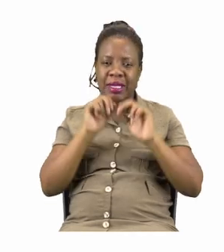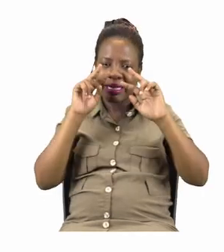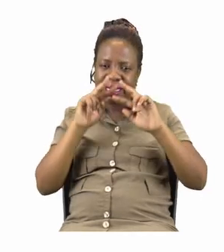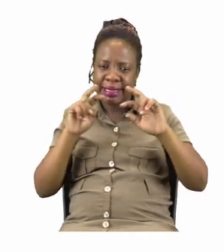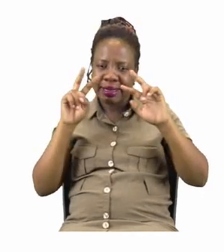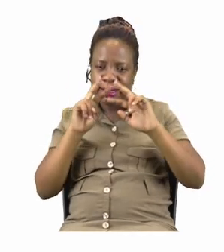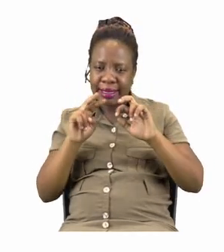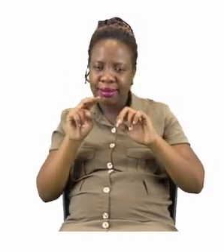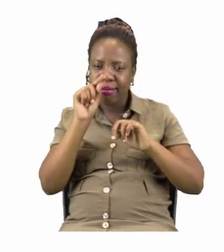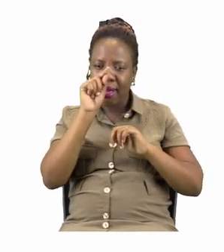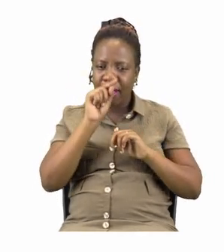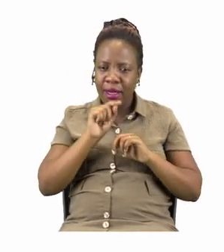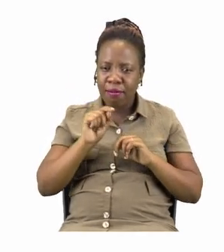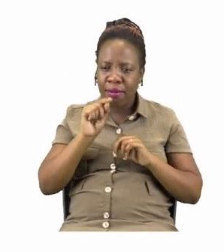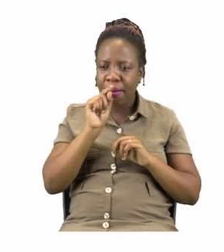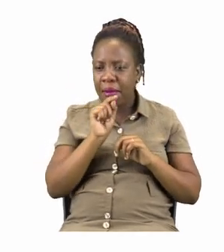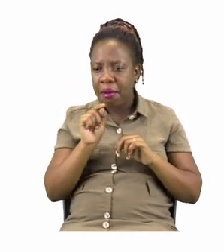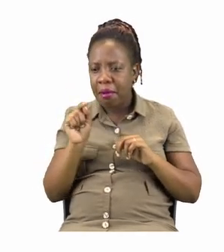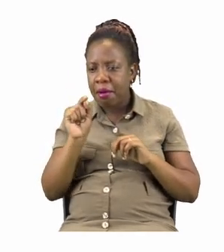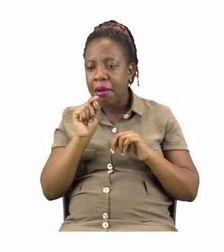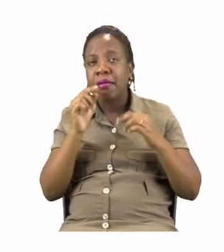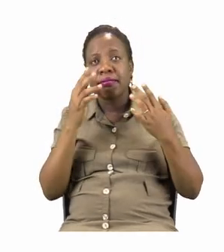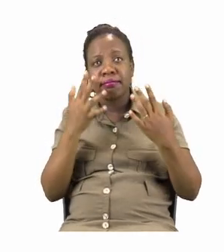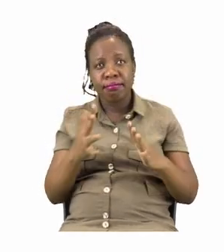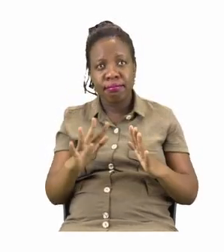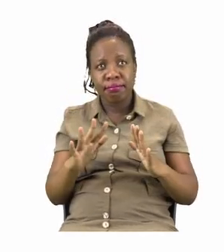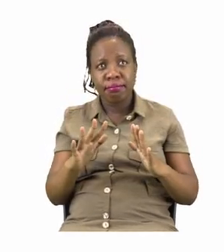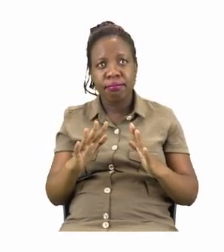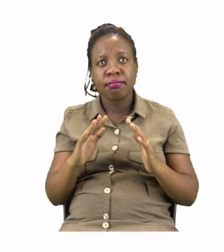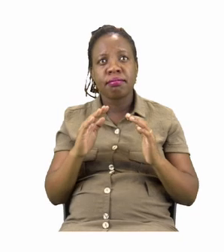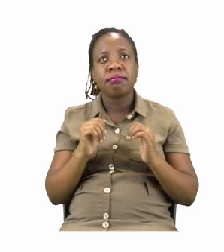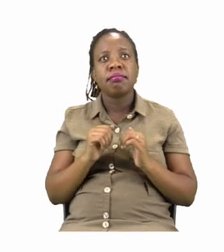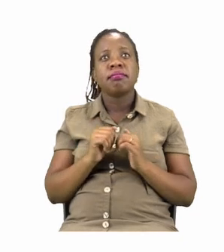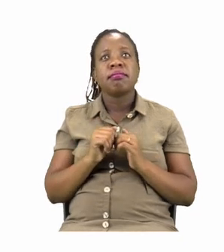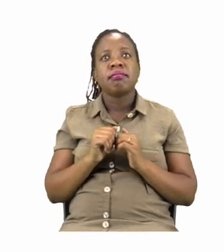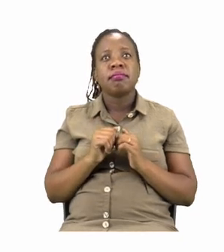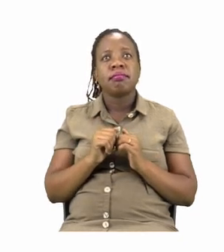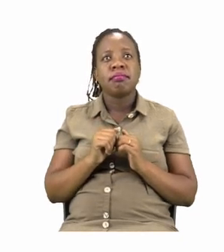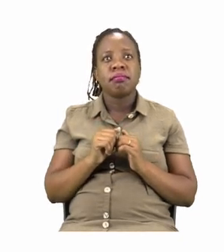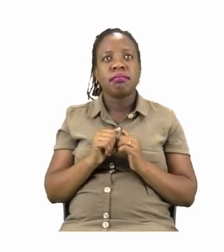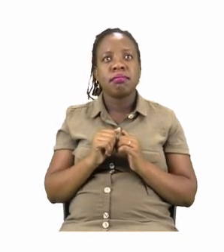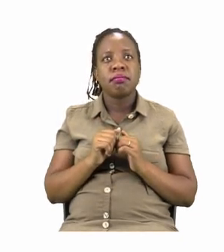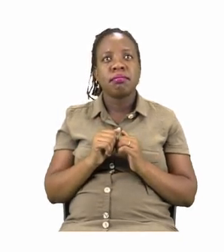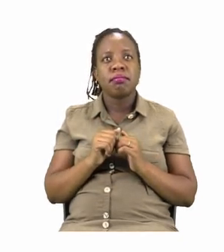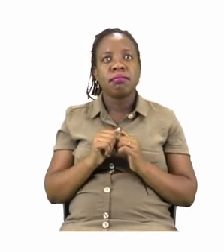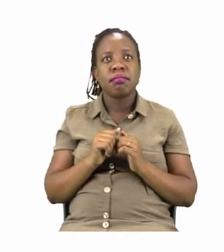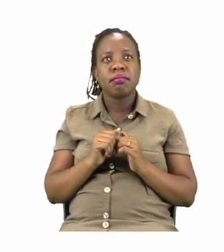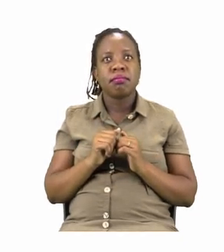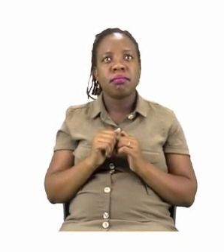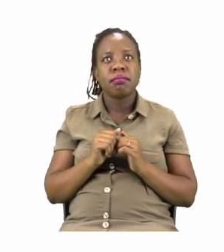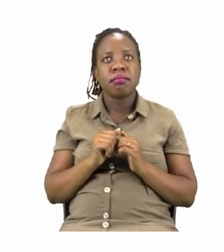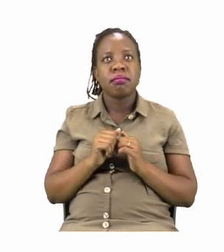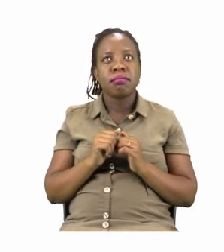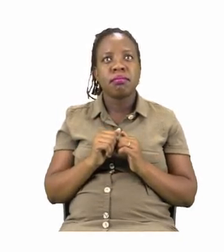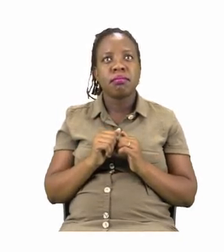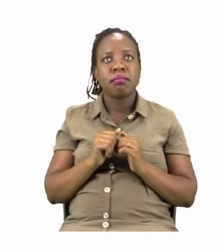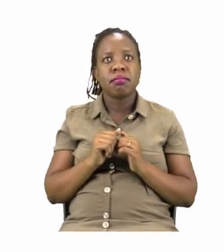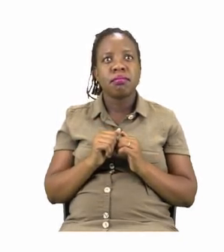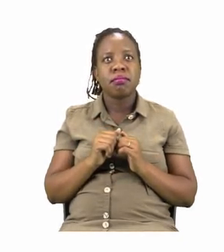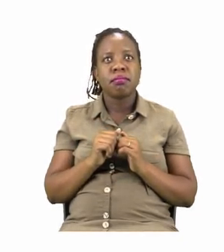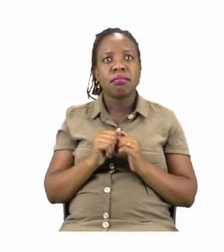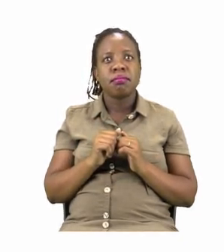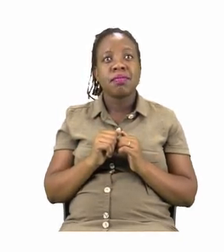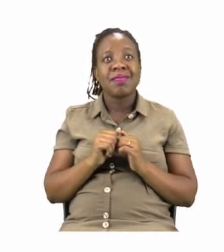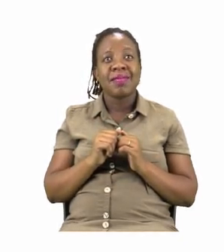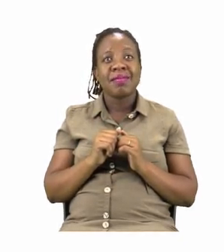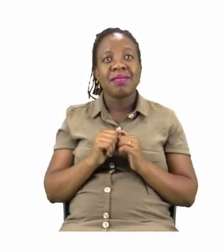A words in the word search, you have to go ahead and count all of them, and just below